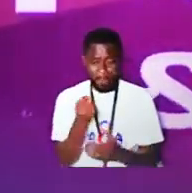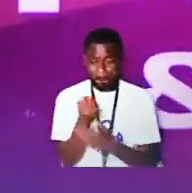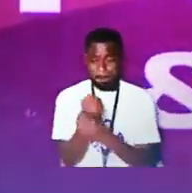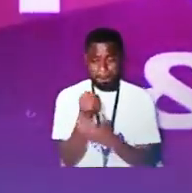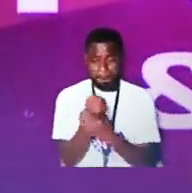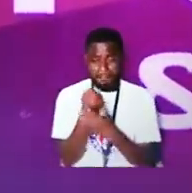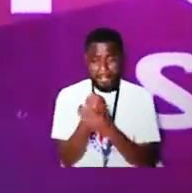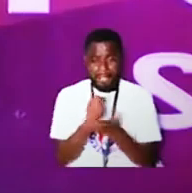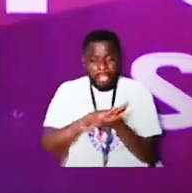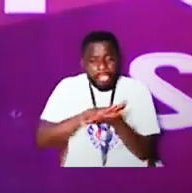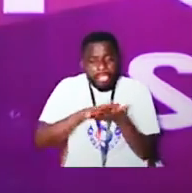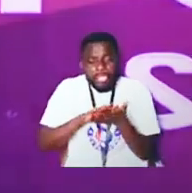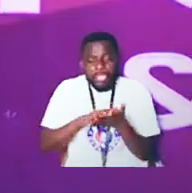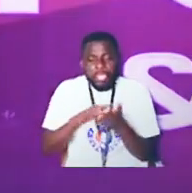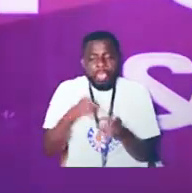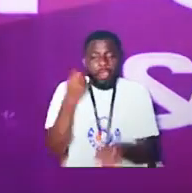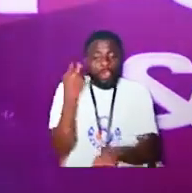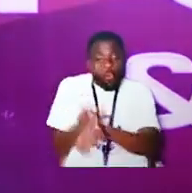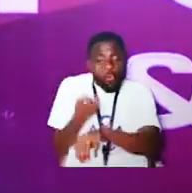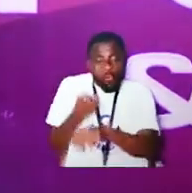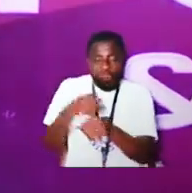top.